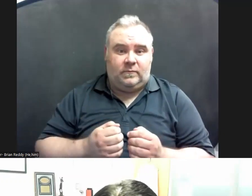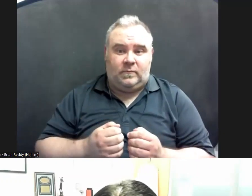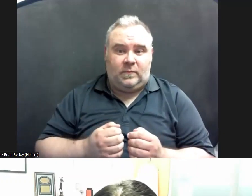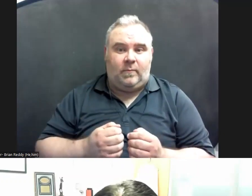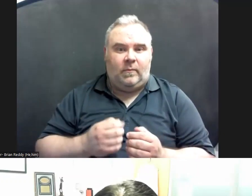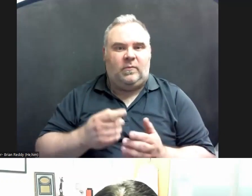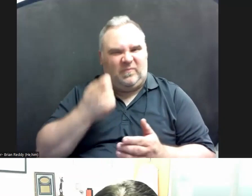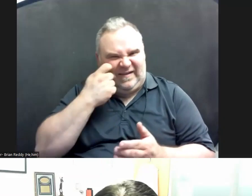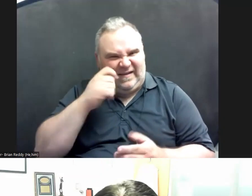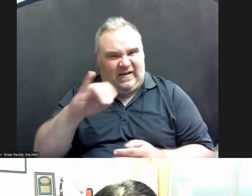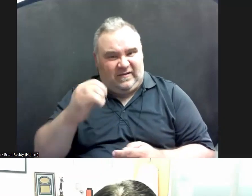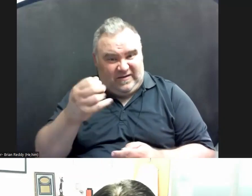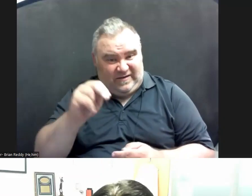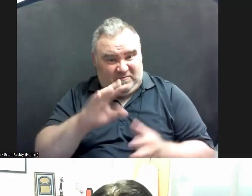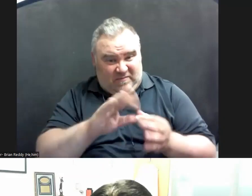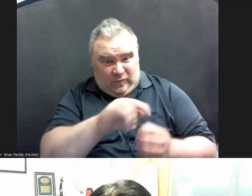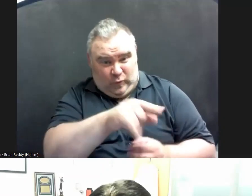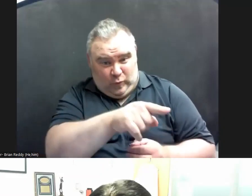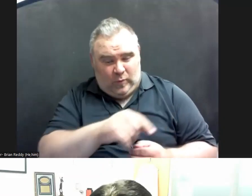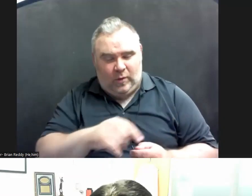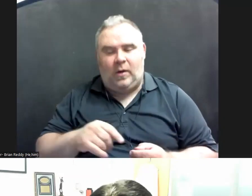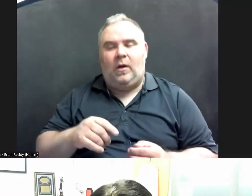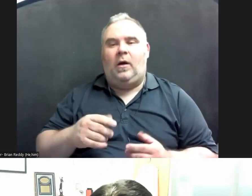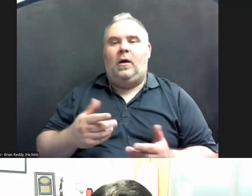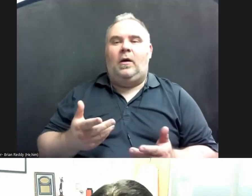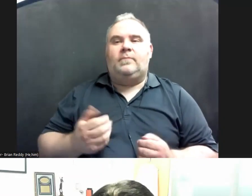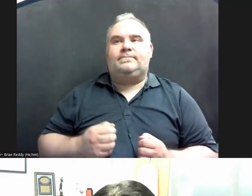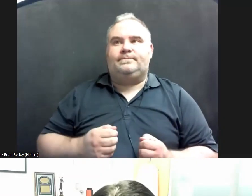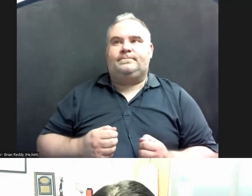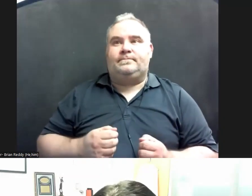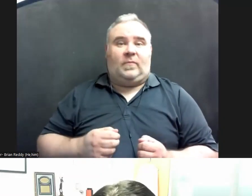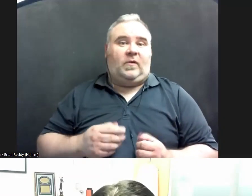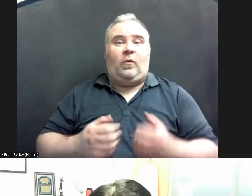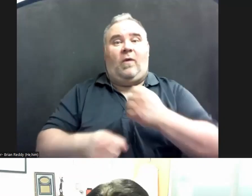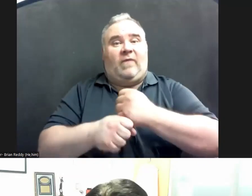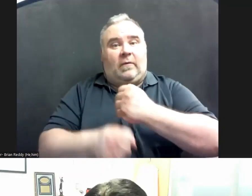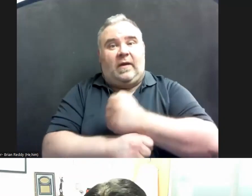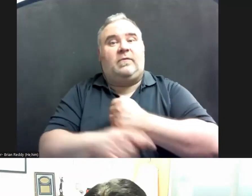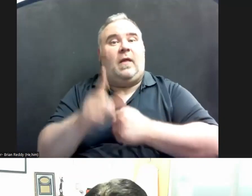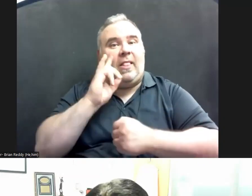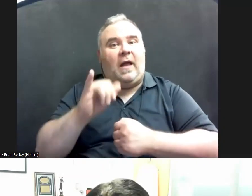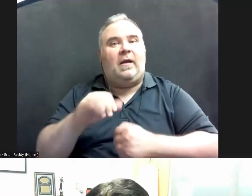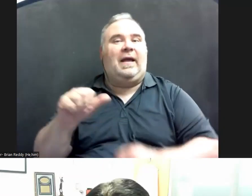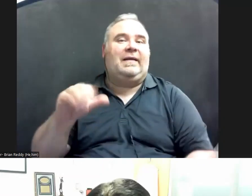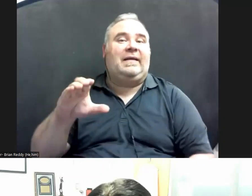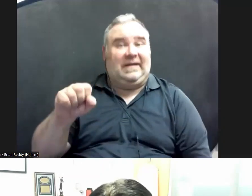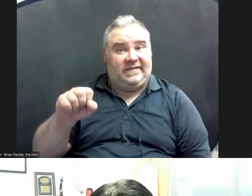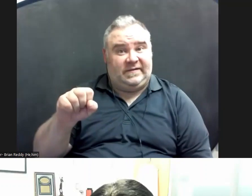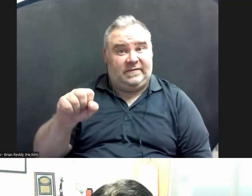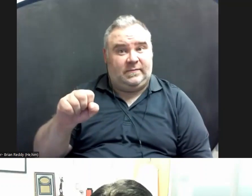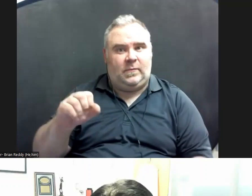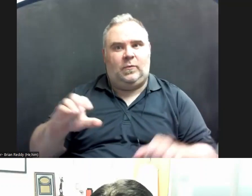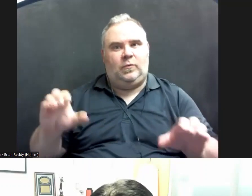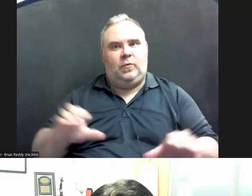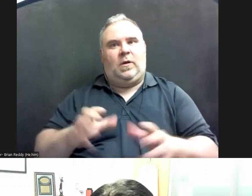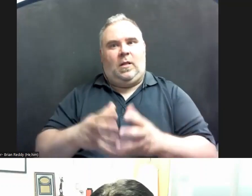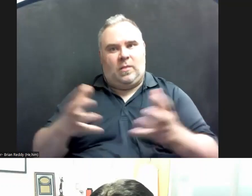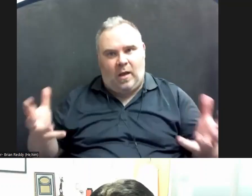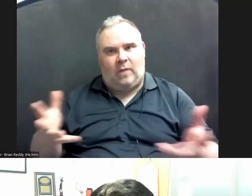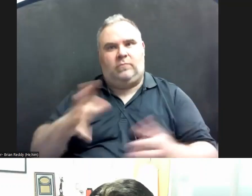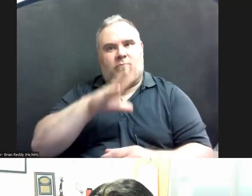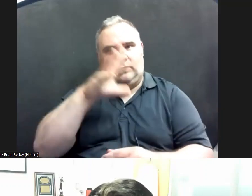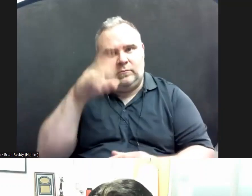that Jason mentioned too. So there are foundations like American Cancer Society that are doing a lot in the